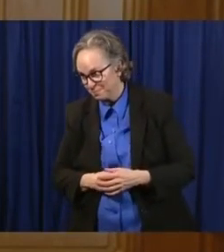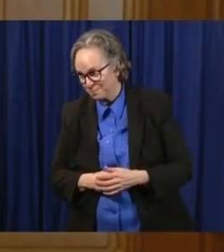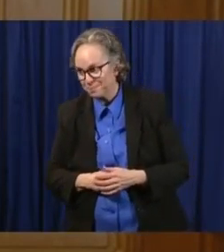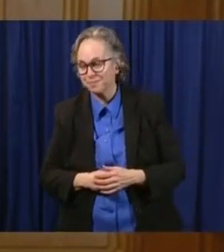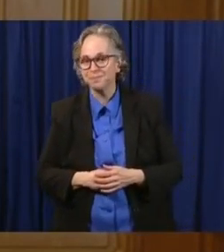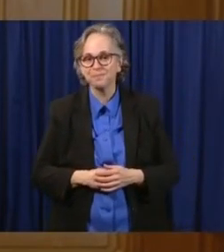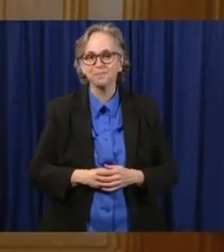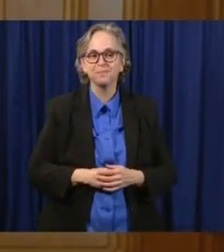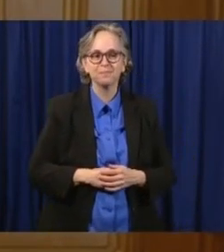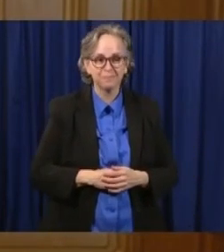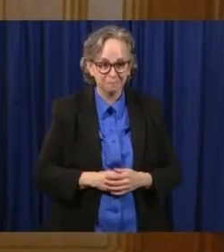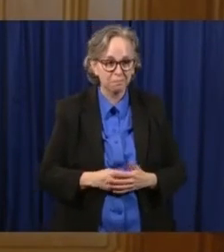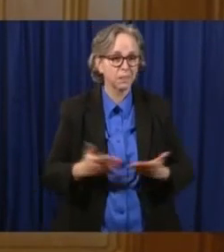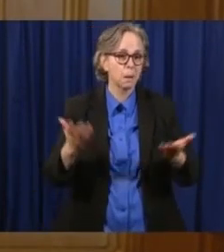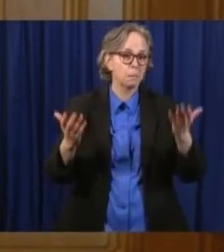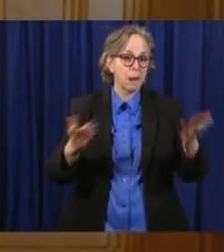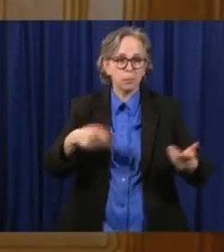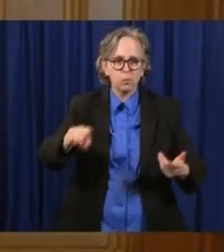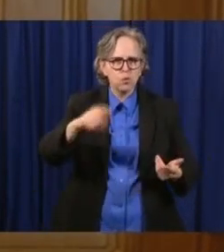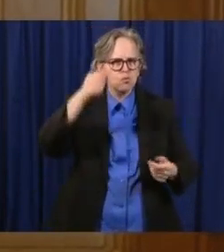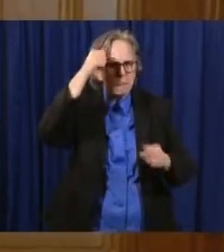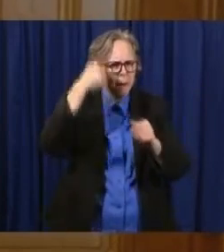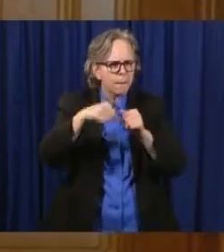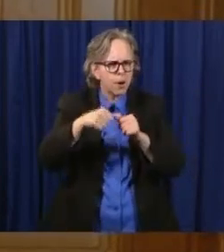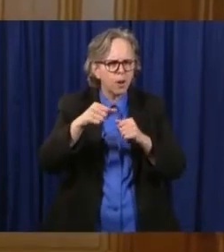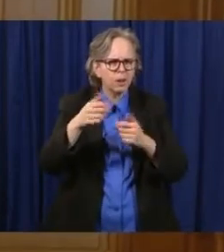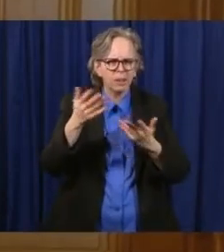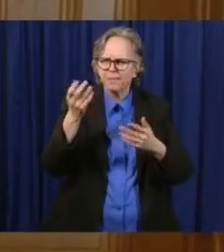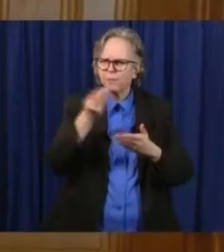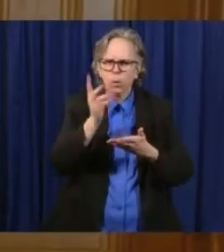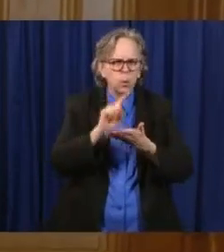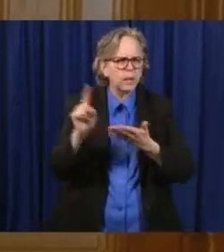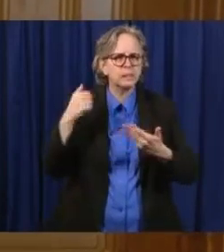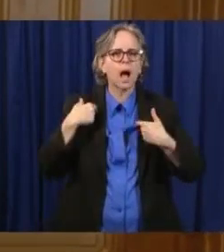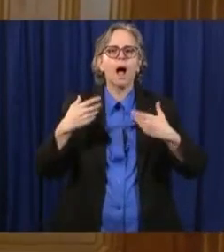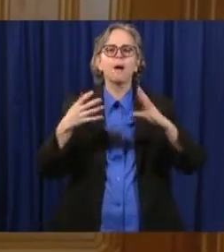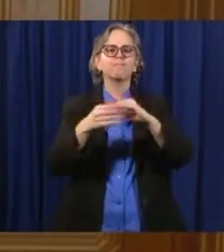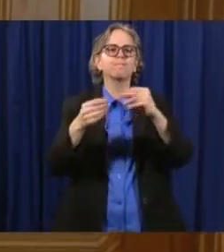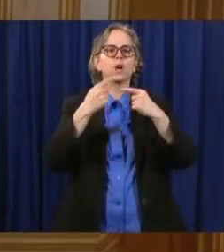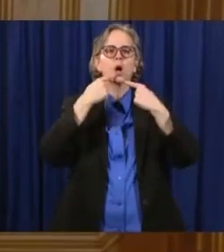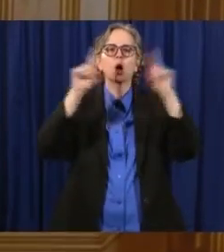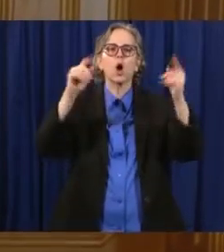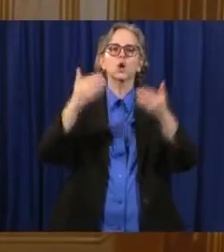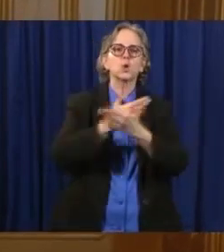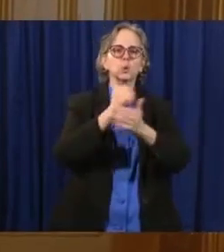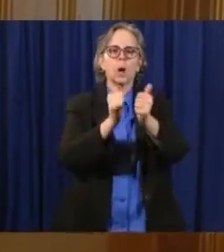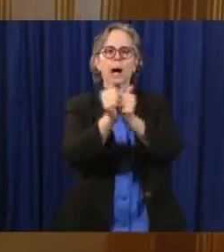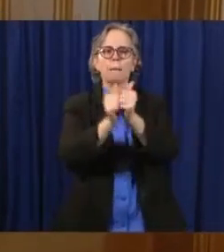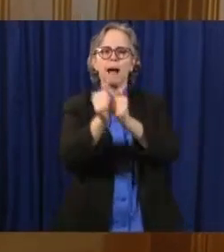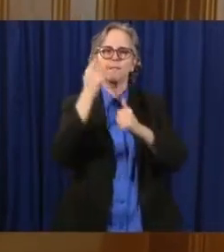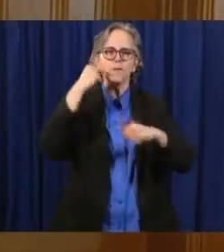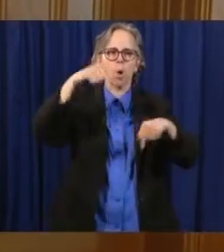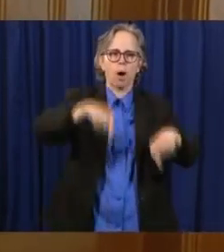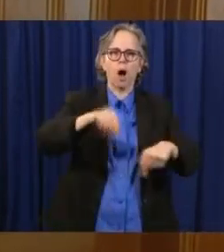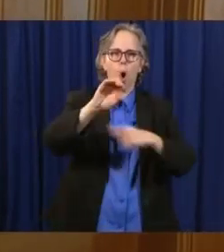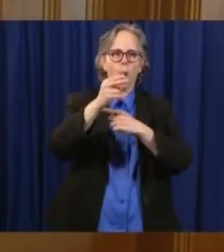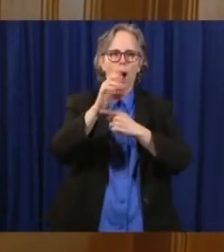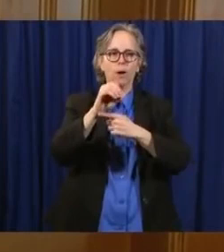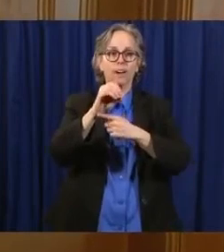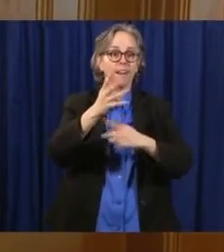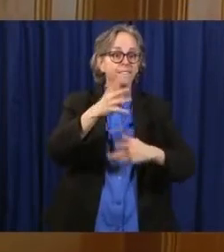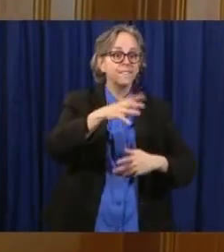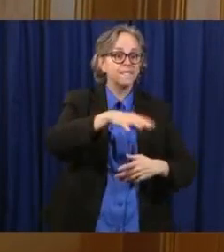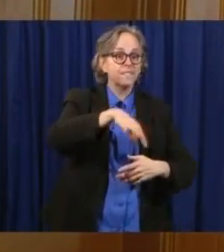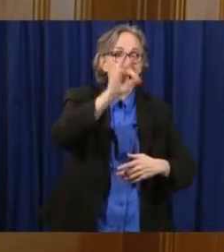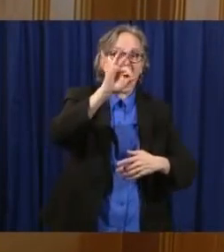As you may recall, a couple weeks ago, we announced a new campaign for Ohio, Find It Here, to support local restaurants and retailers during